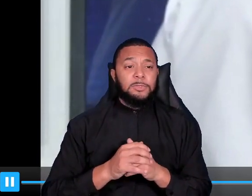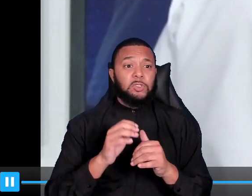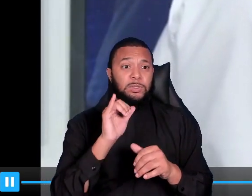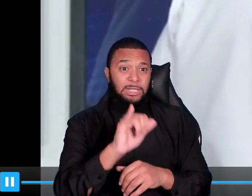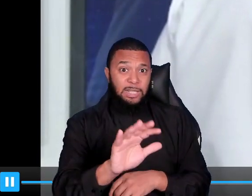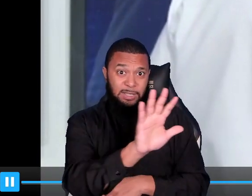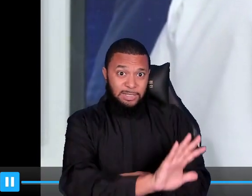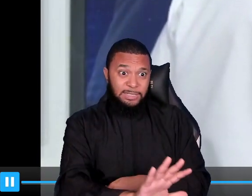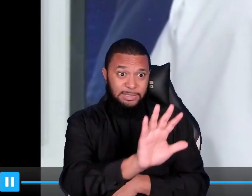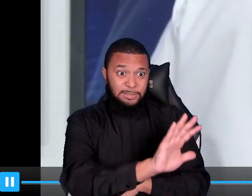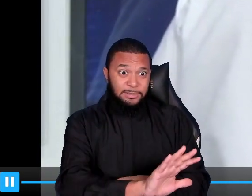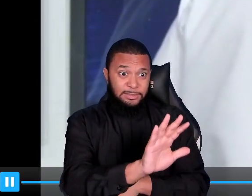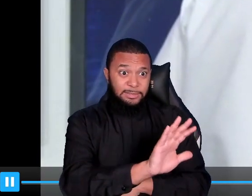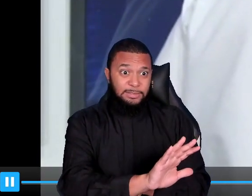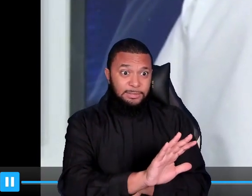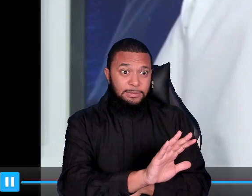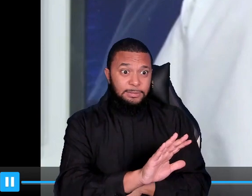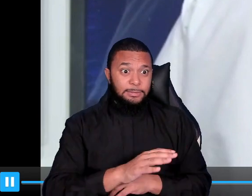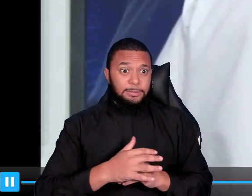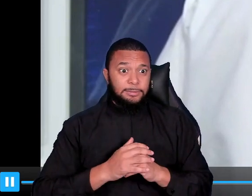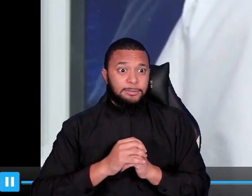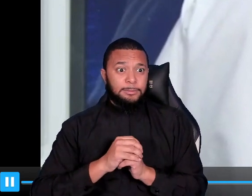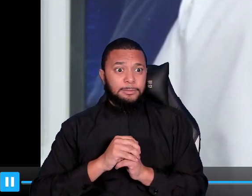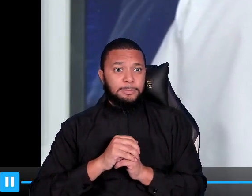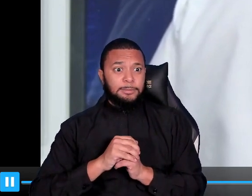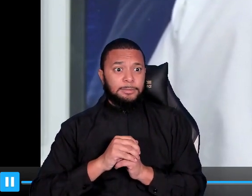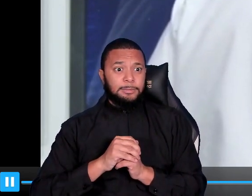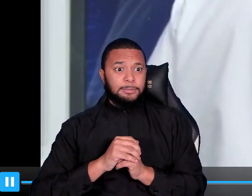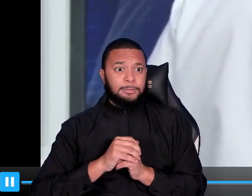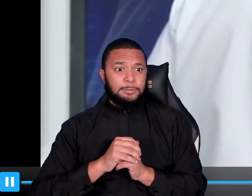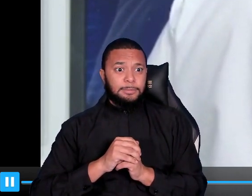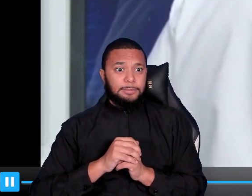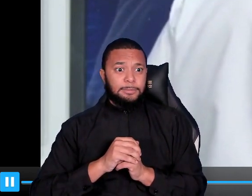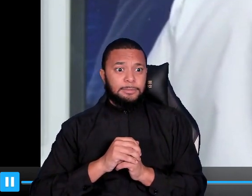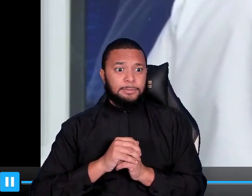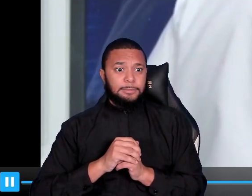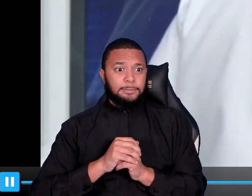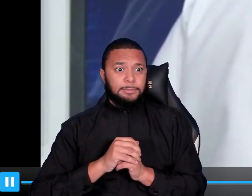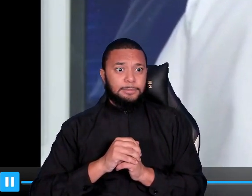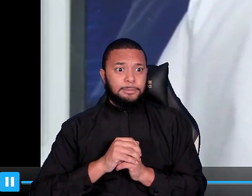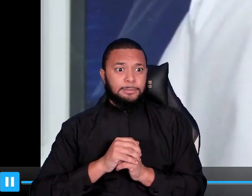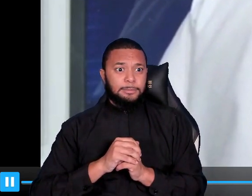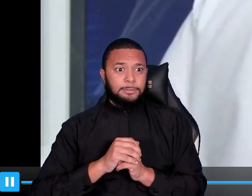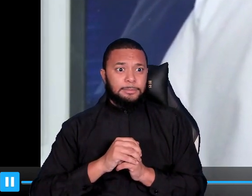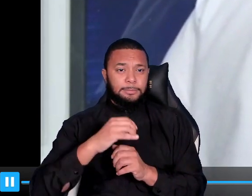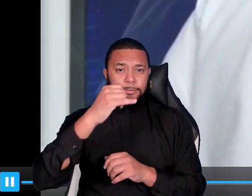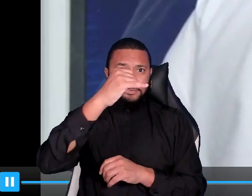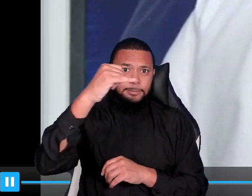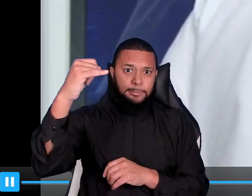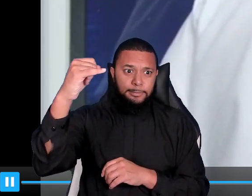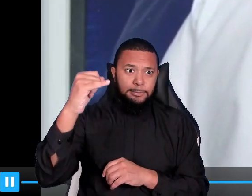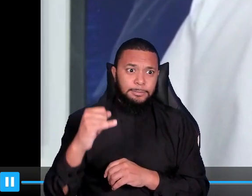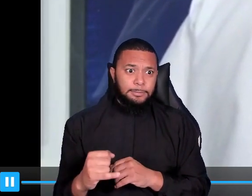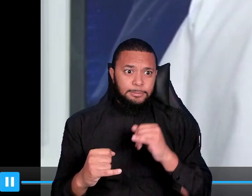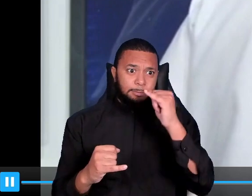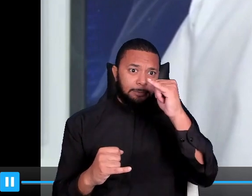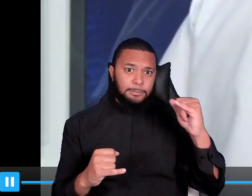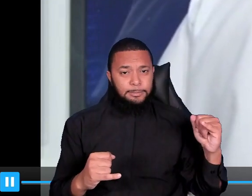region, it's got a boundary here, and a boundary here, and a boundary